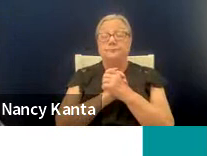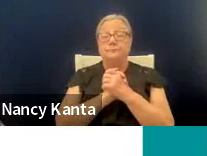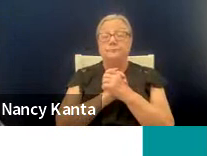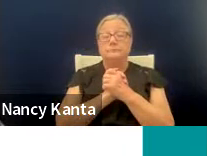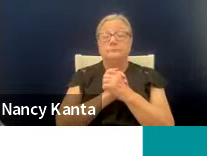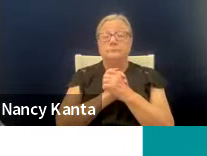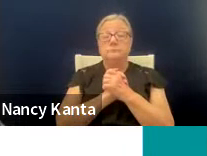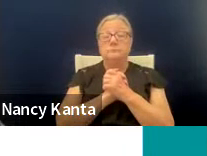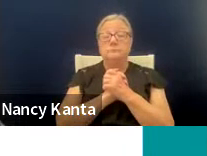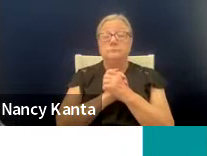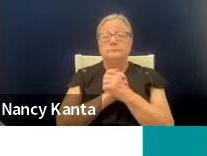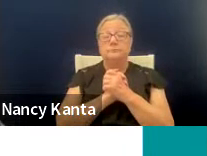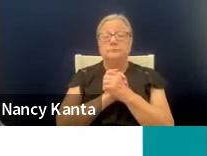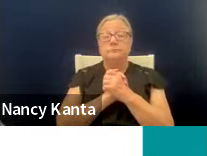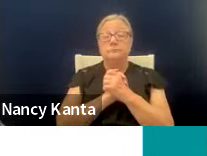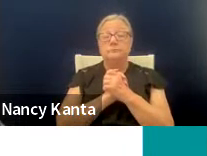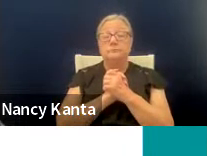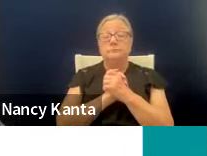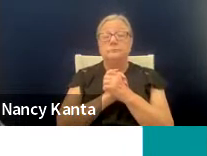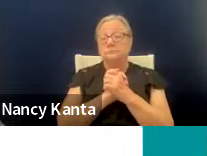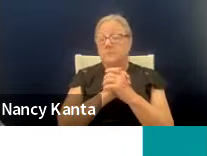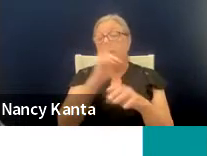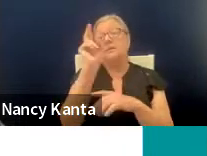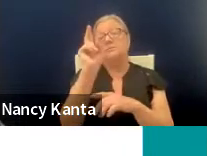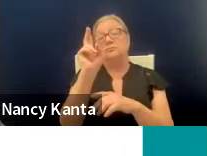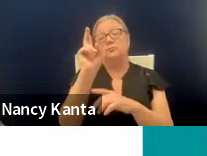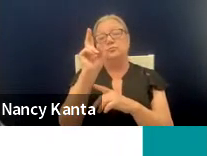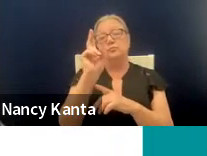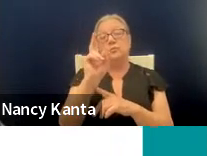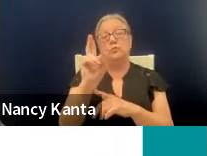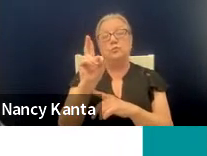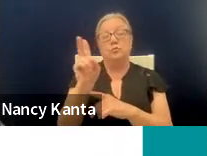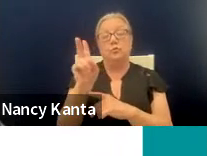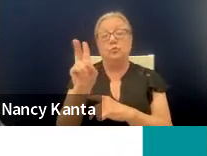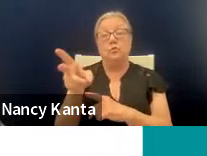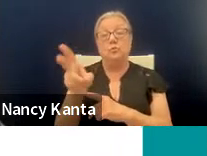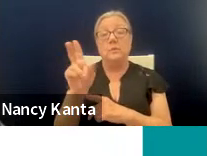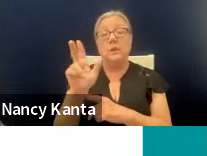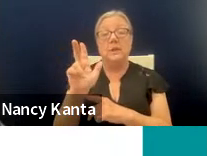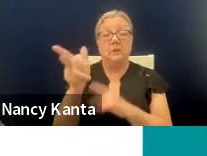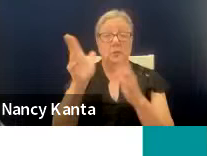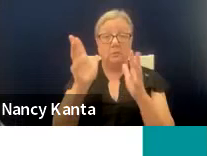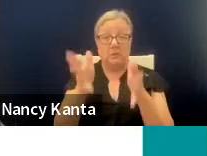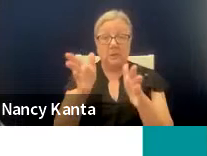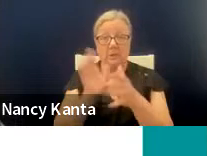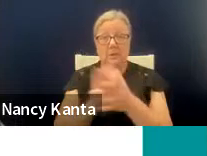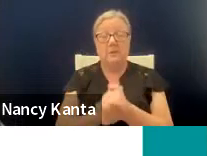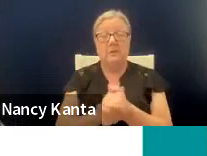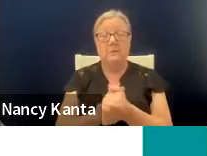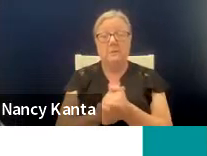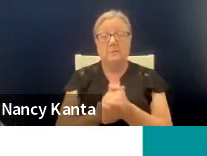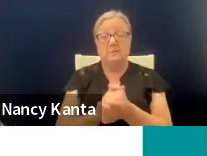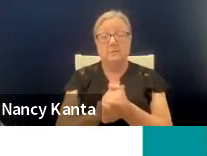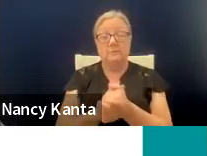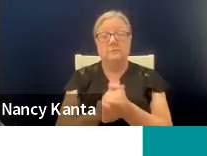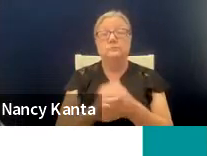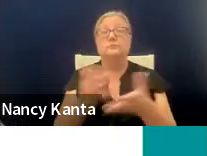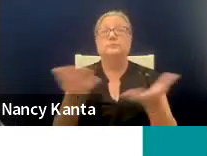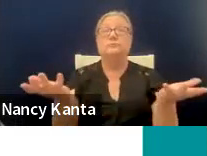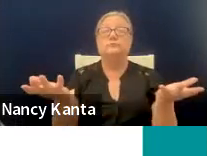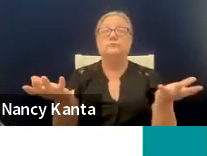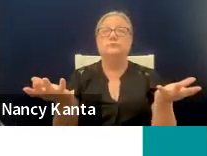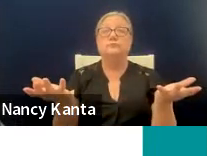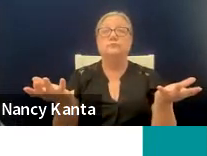we have about 2 or 3 minutes more. What would be a